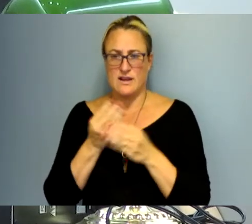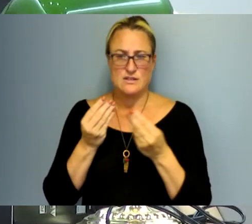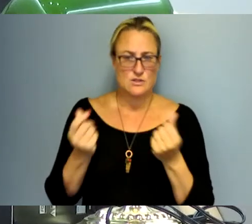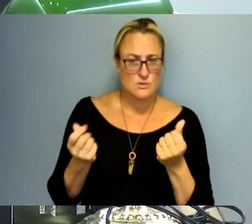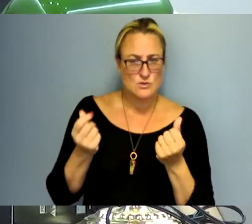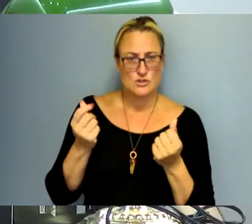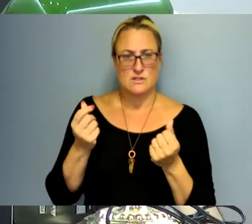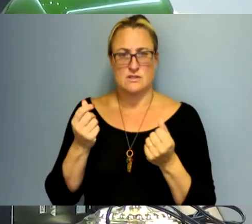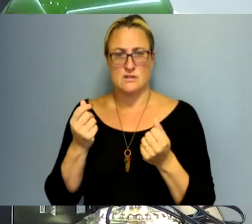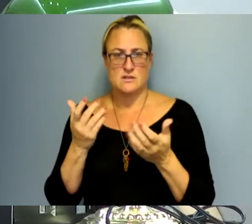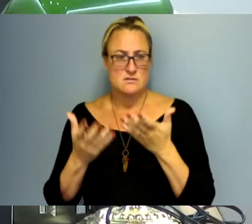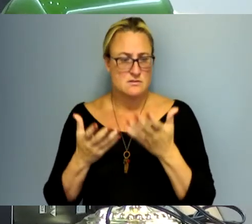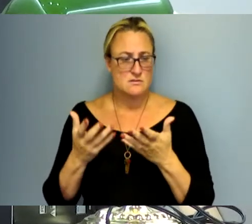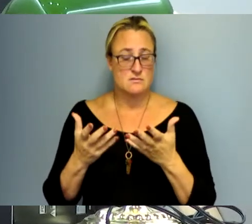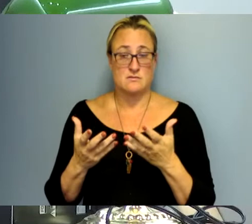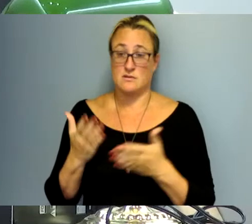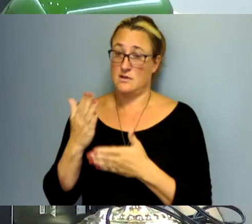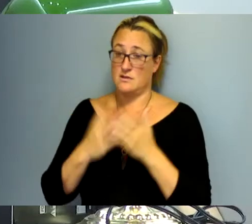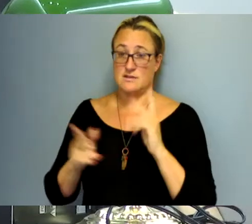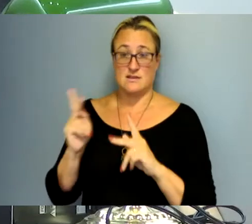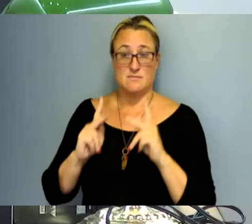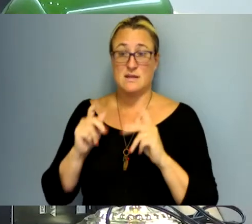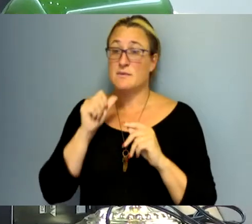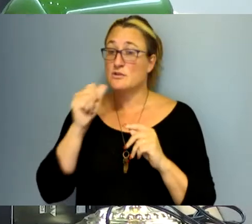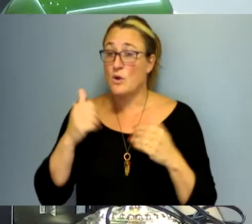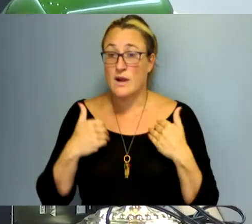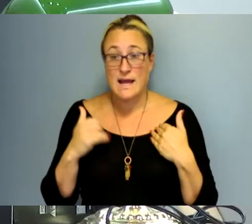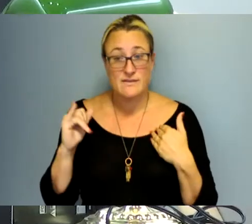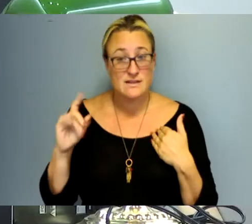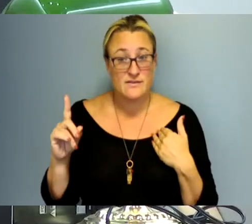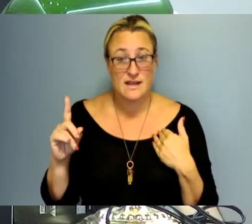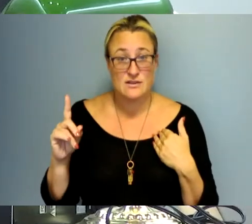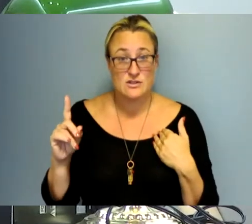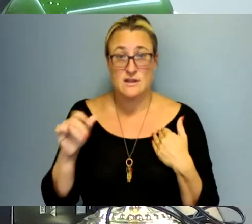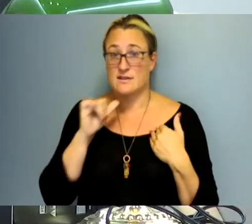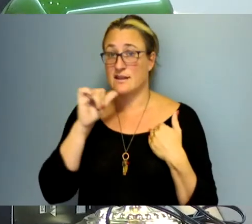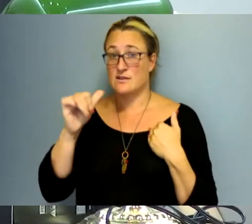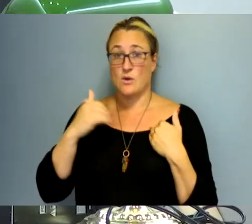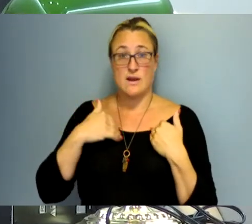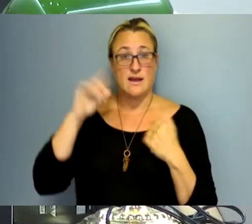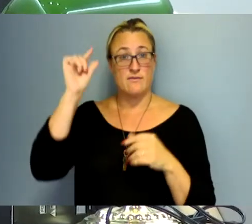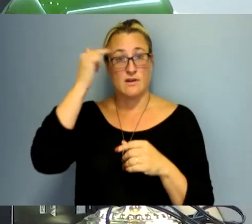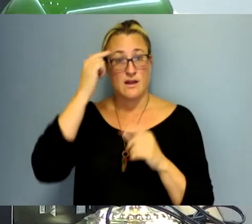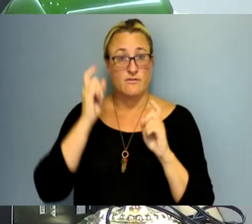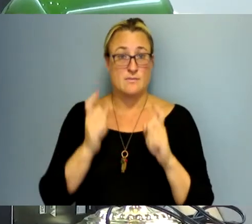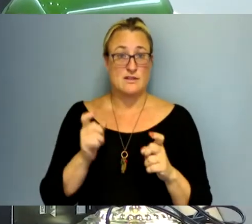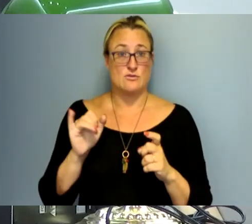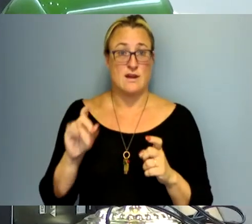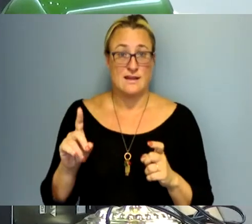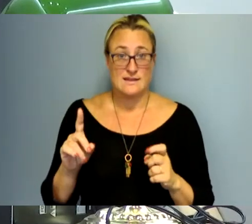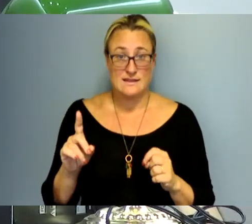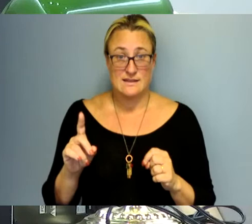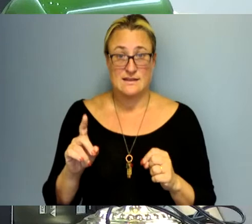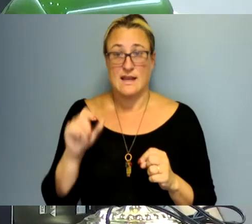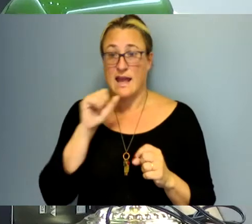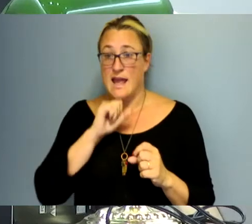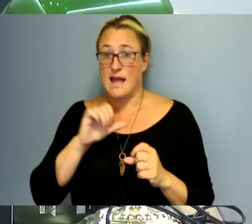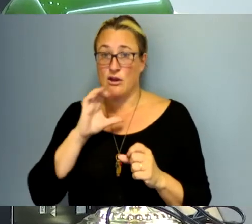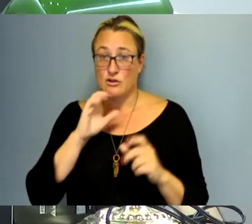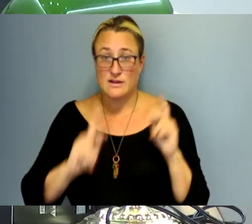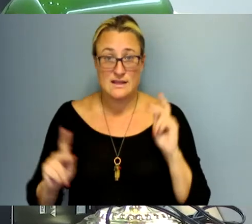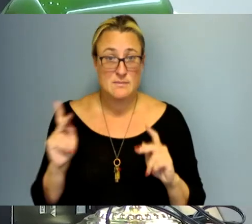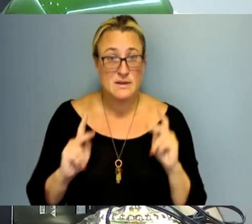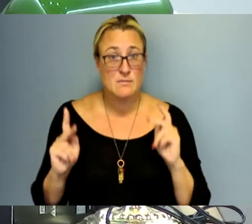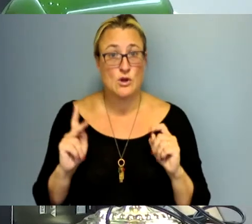are people in this country who do not have identifications. They don't have government-issued ID. Elderly,